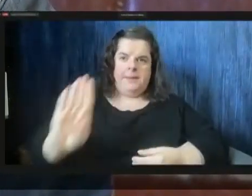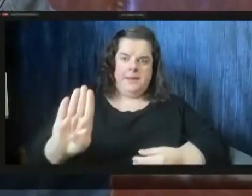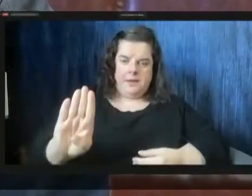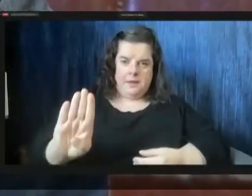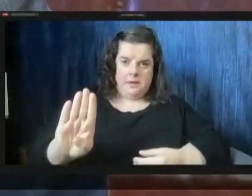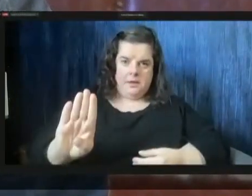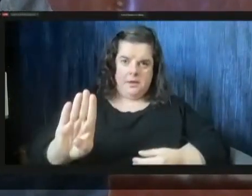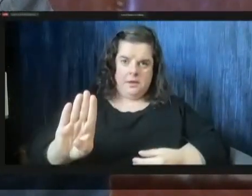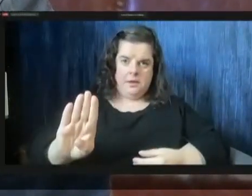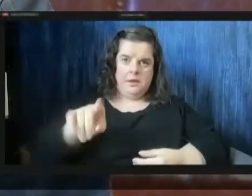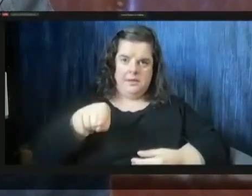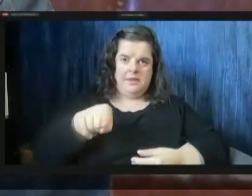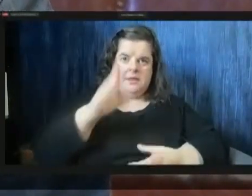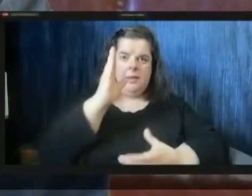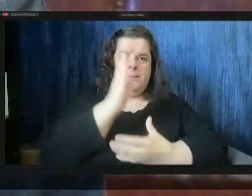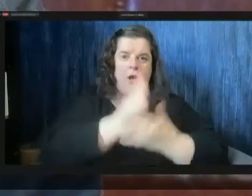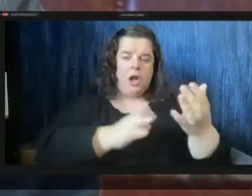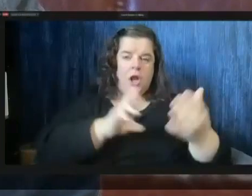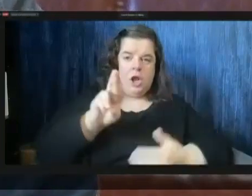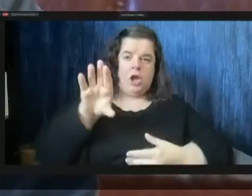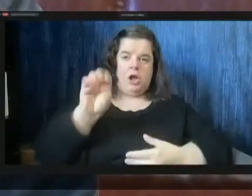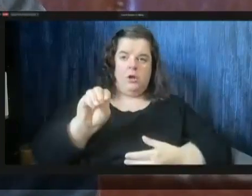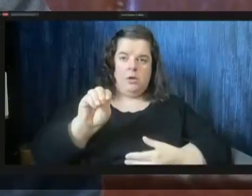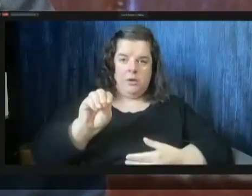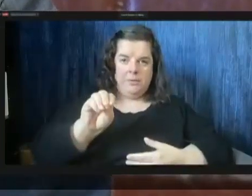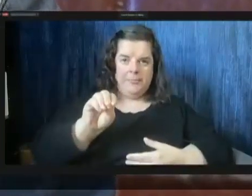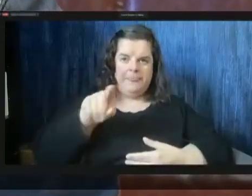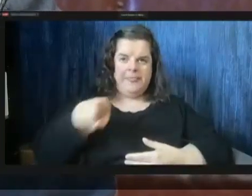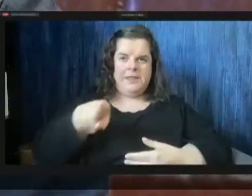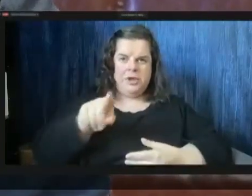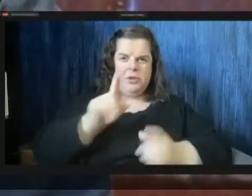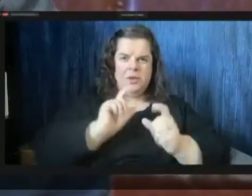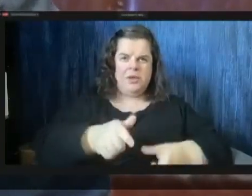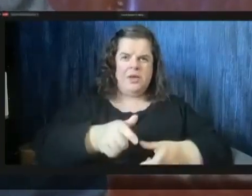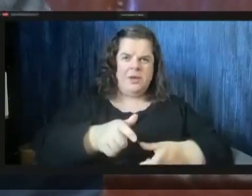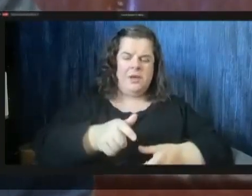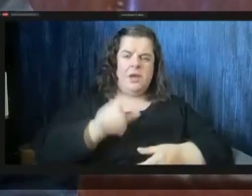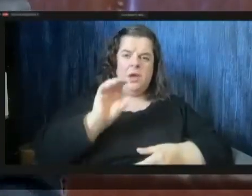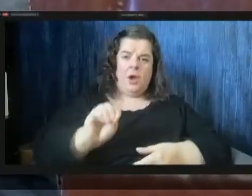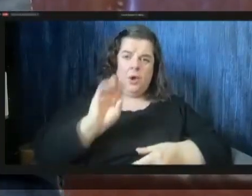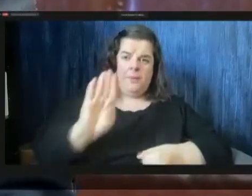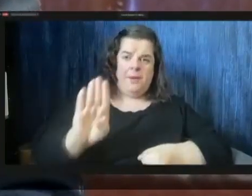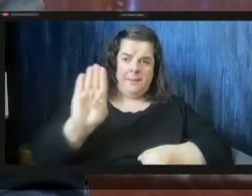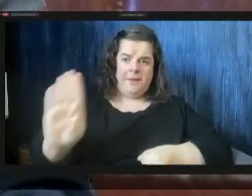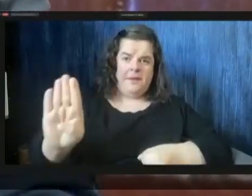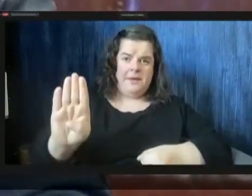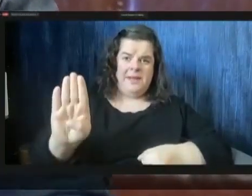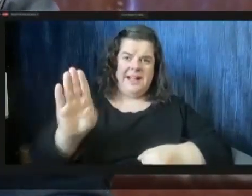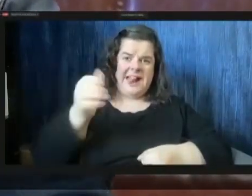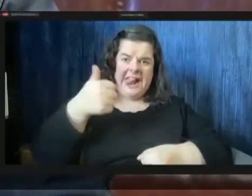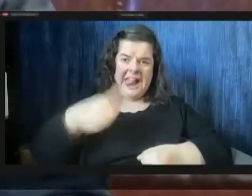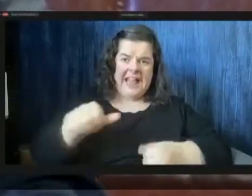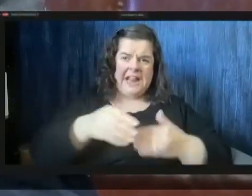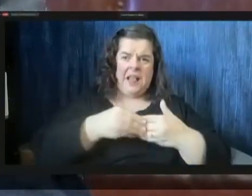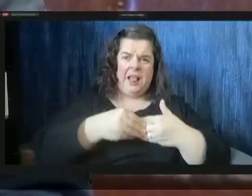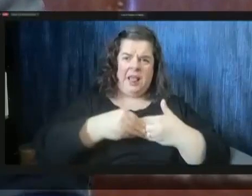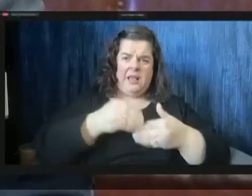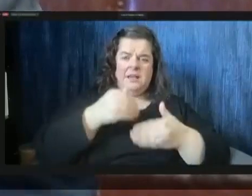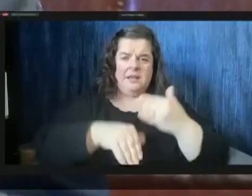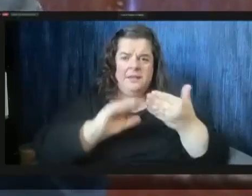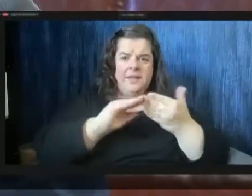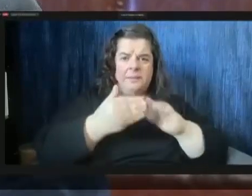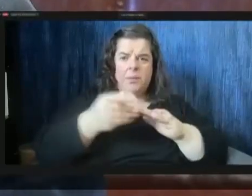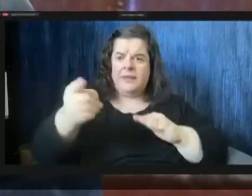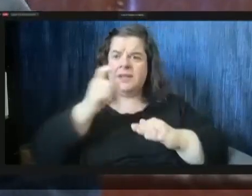They are part of the RCO. And how dare you all give Operation Better Block any leeway in the community when they don't